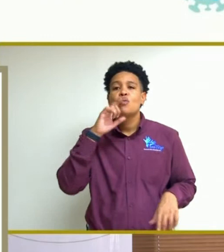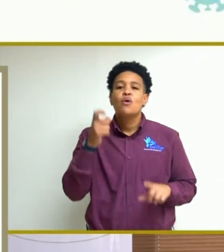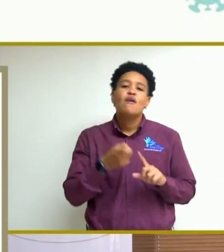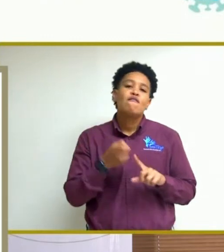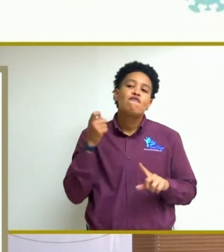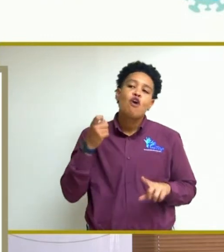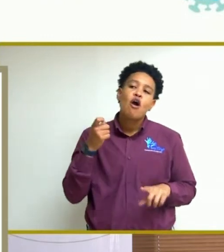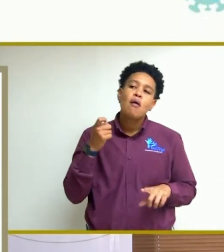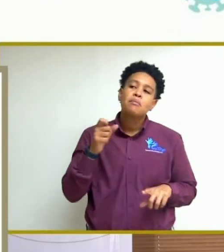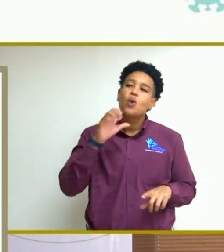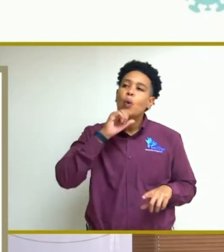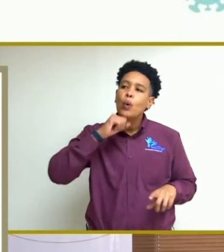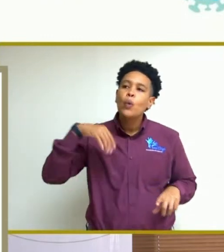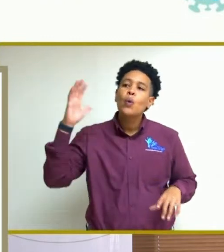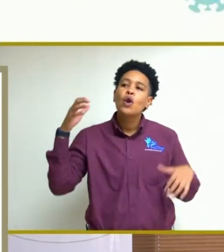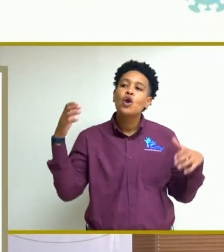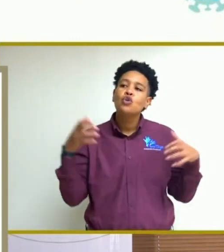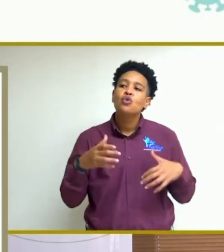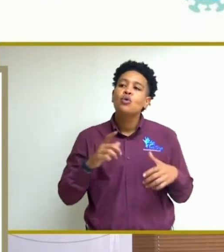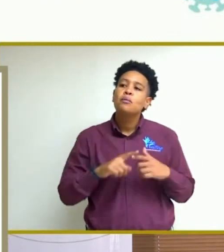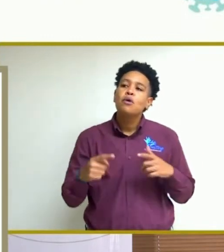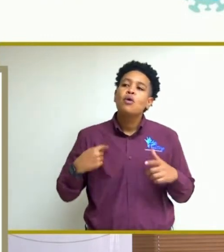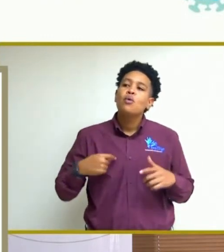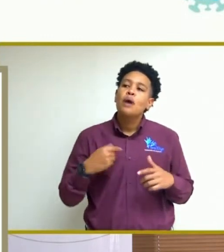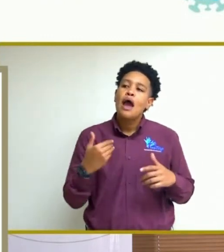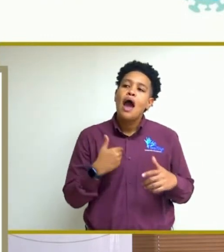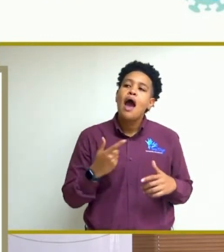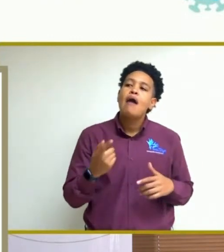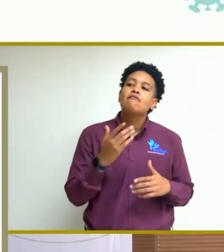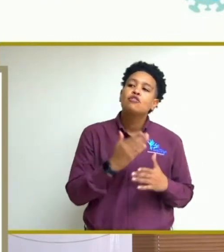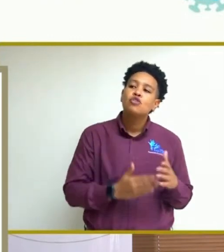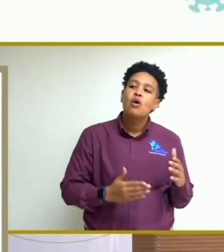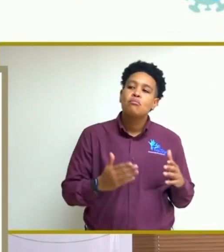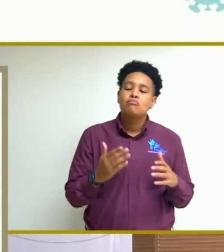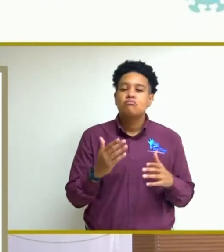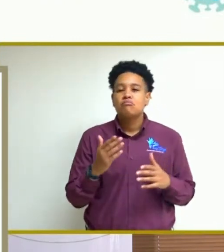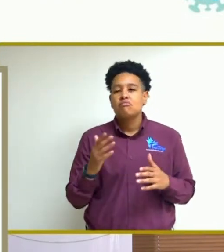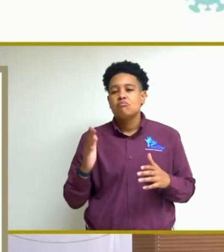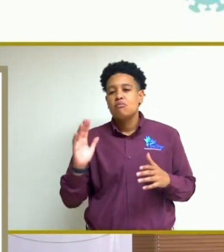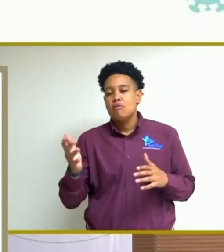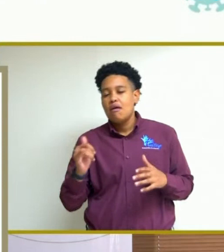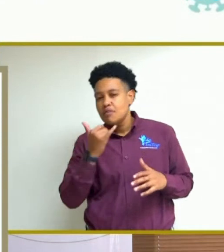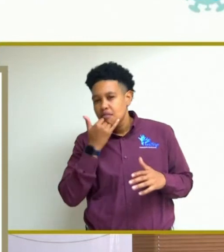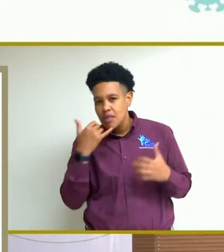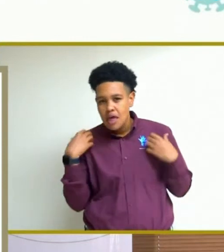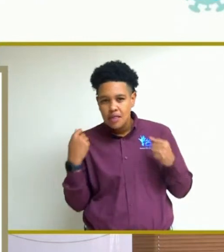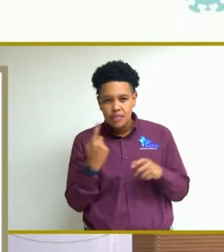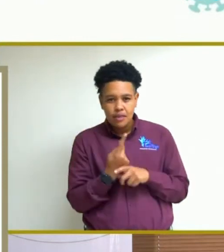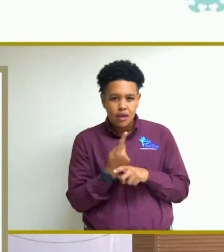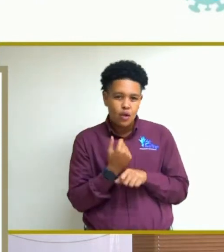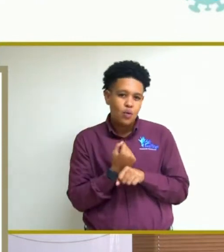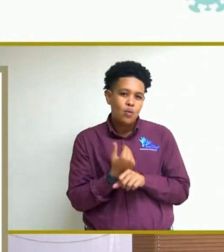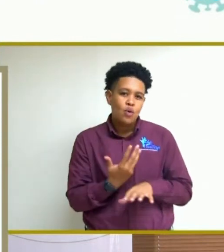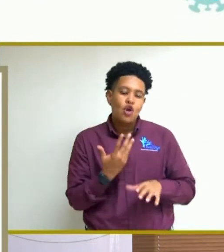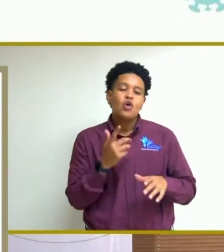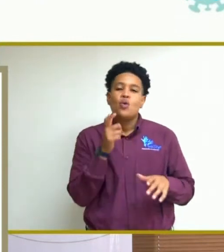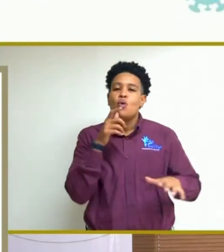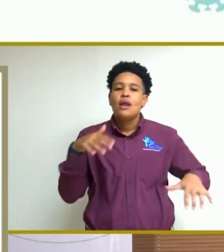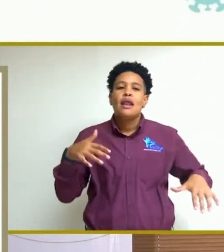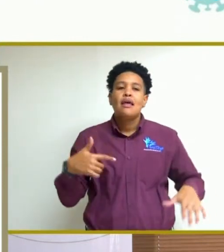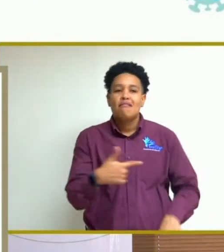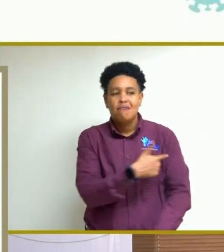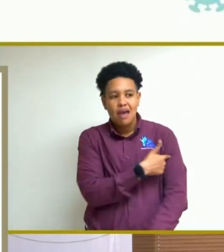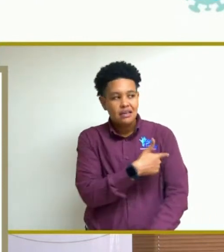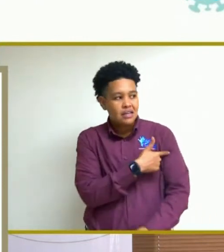from the senior citizens group. But we do have some residual healthcare workers from who did not